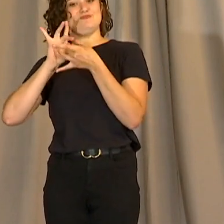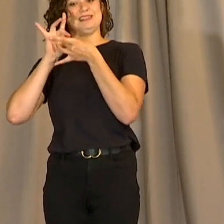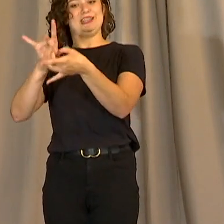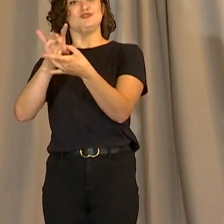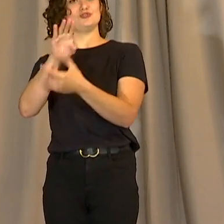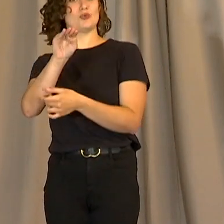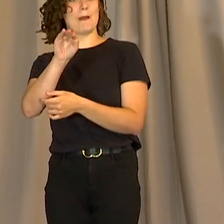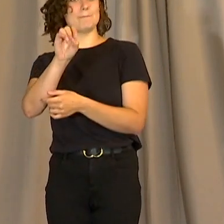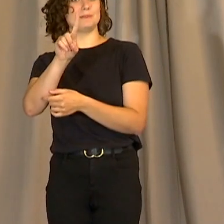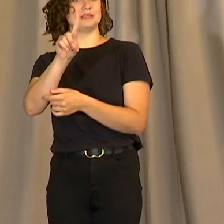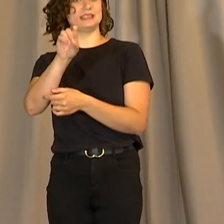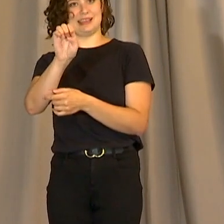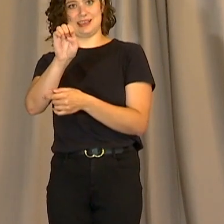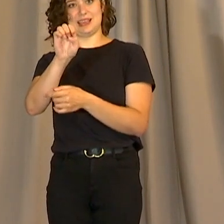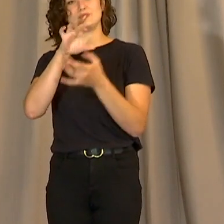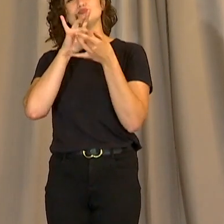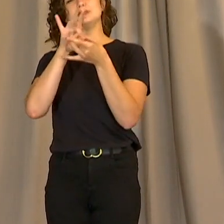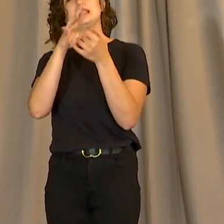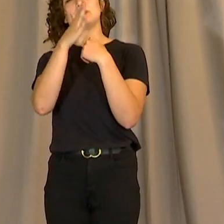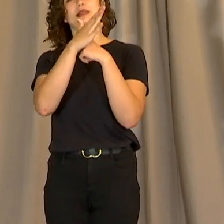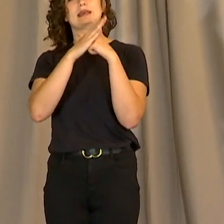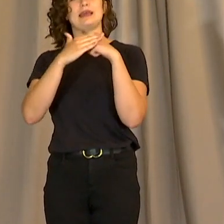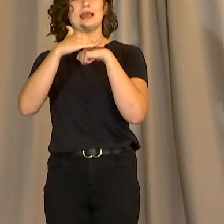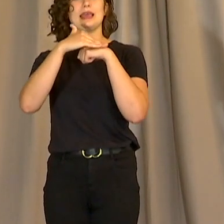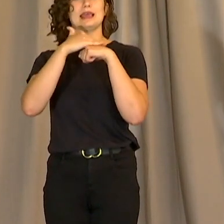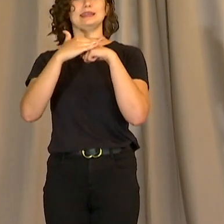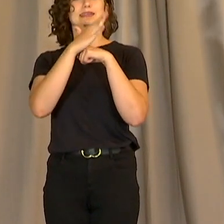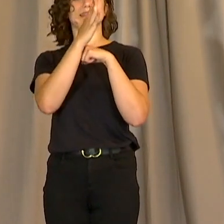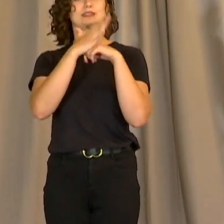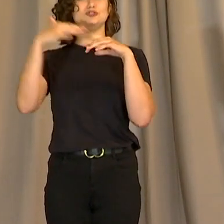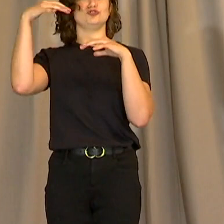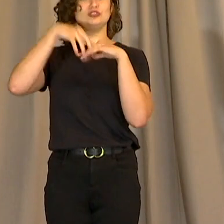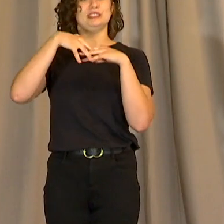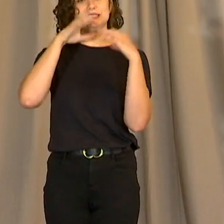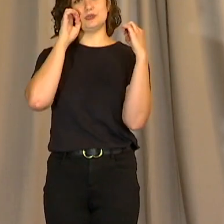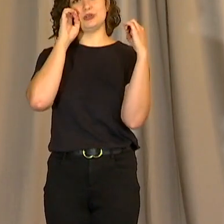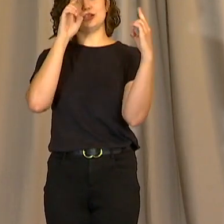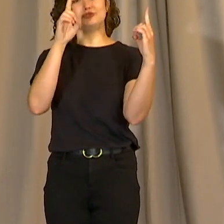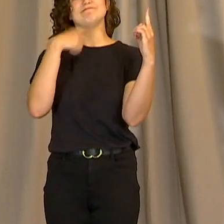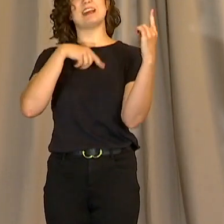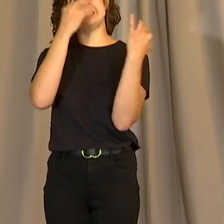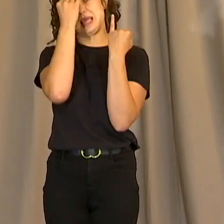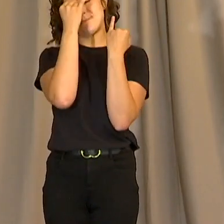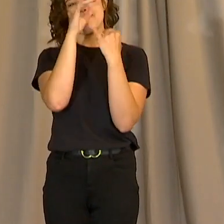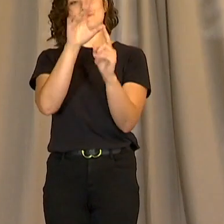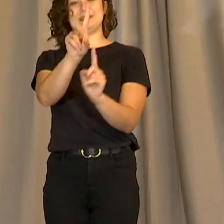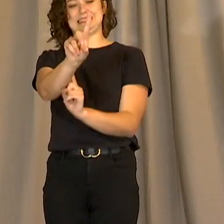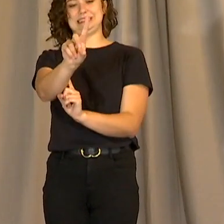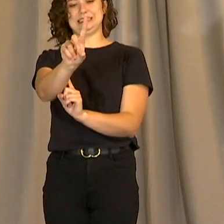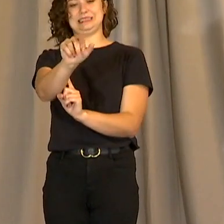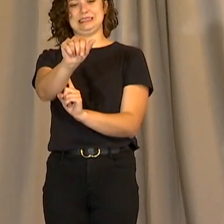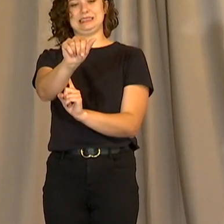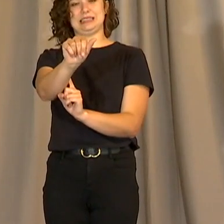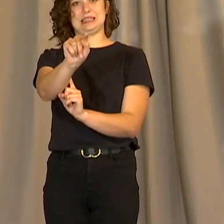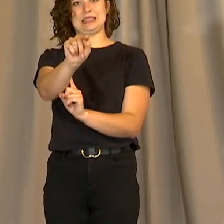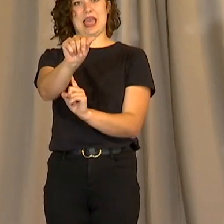MDE around Indigenous education. And I think about that data piece and